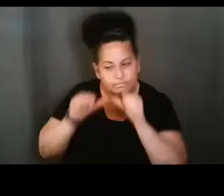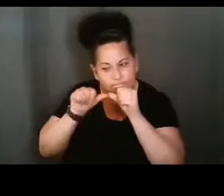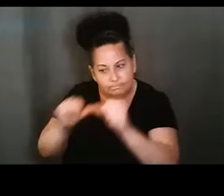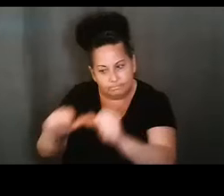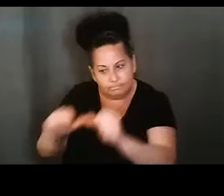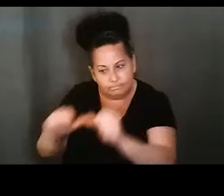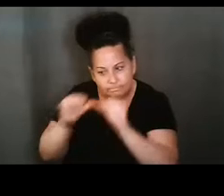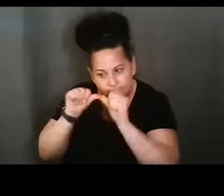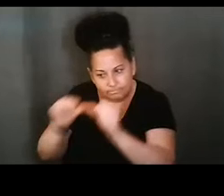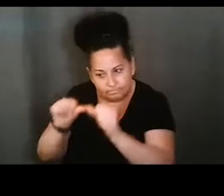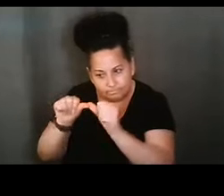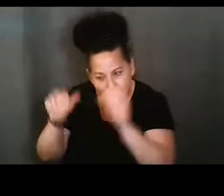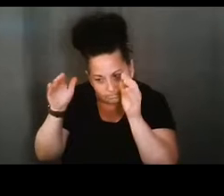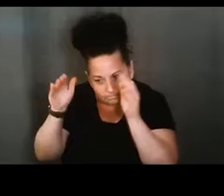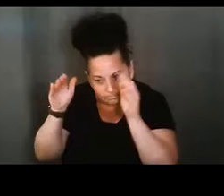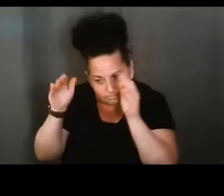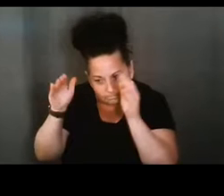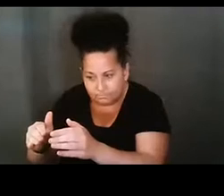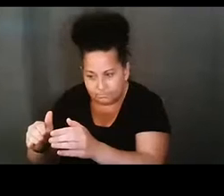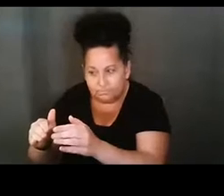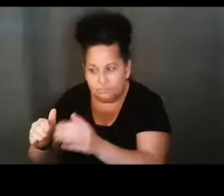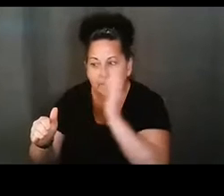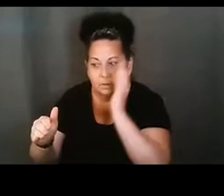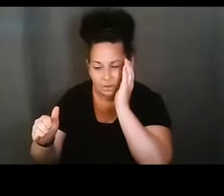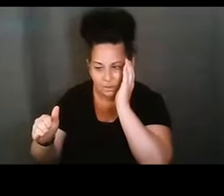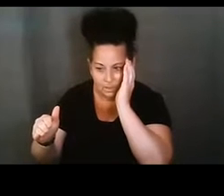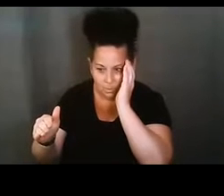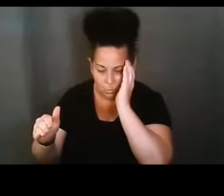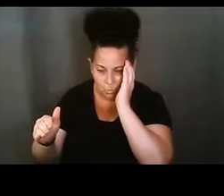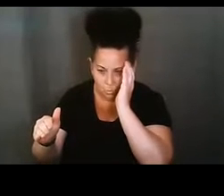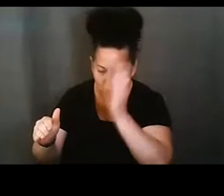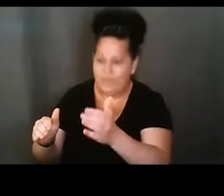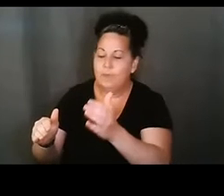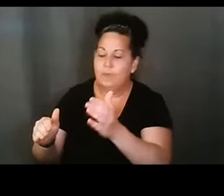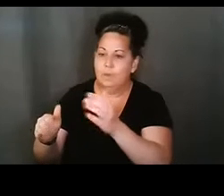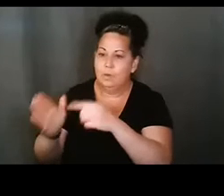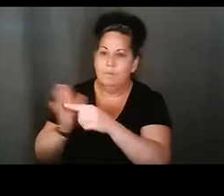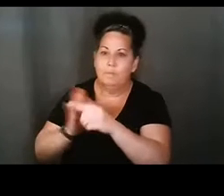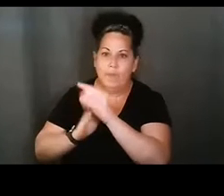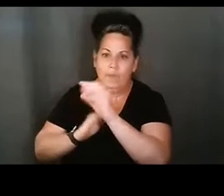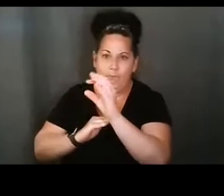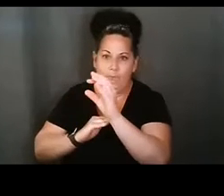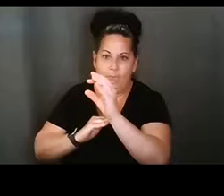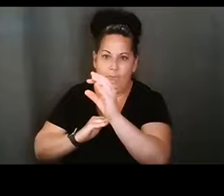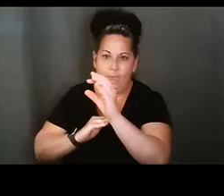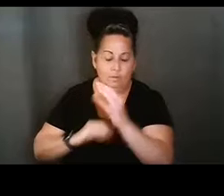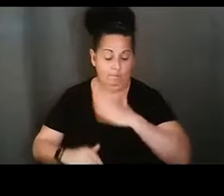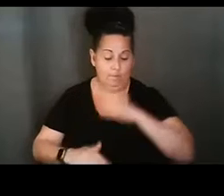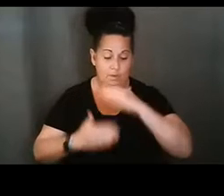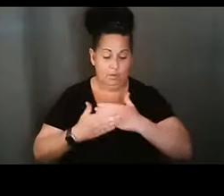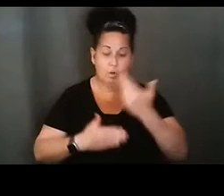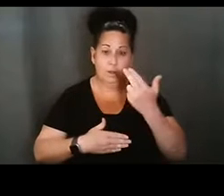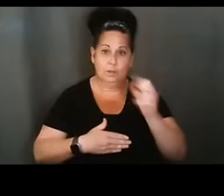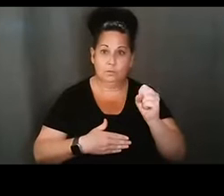stay the course of time, because it will pay out at the end. I had a daughter in high school. I had the